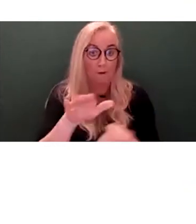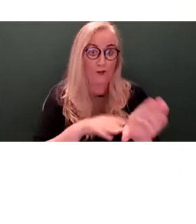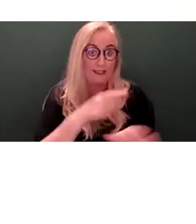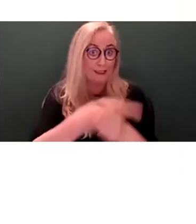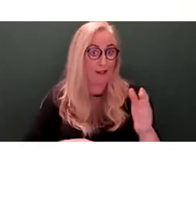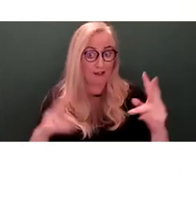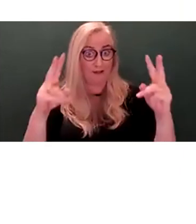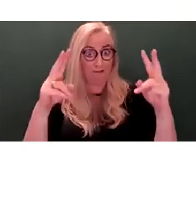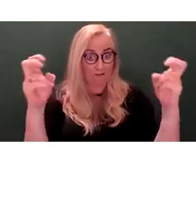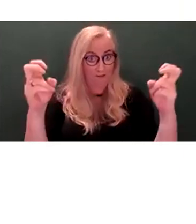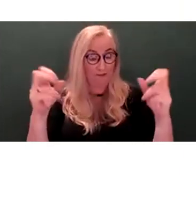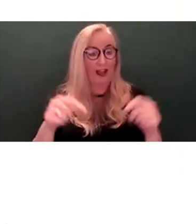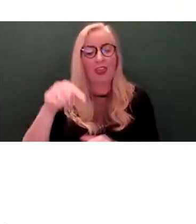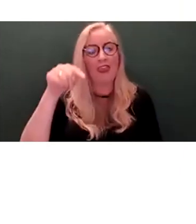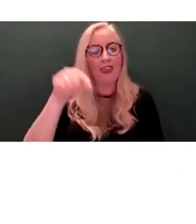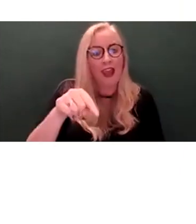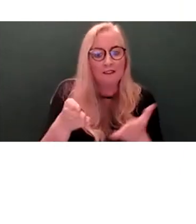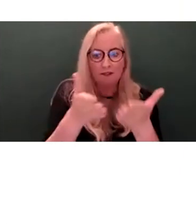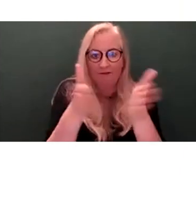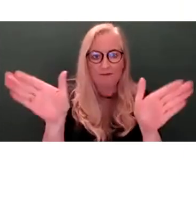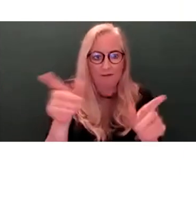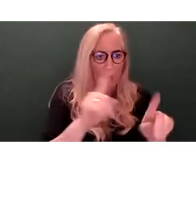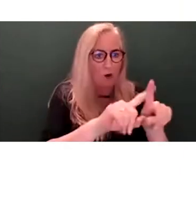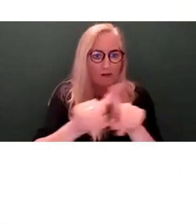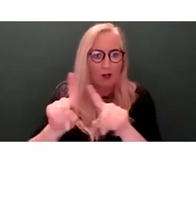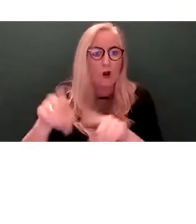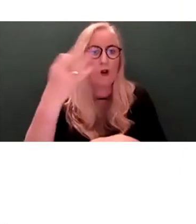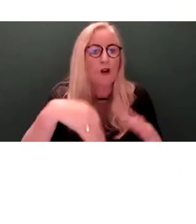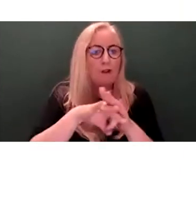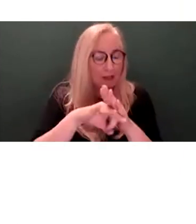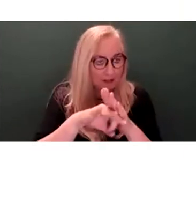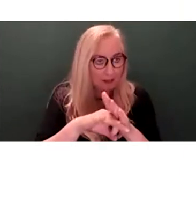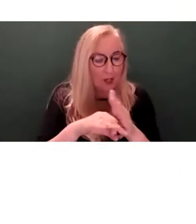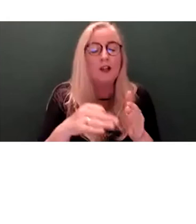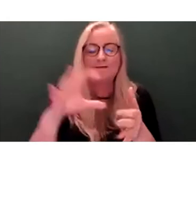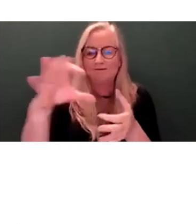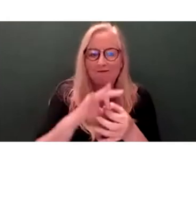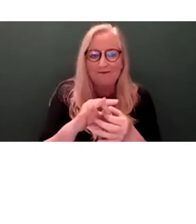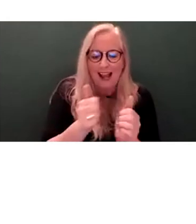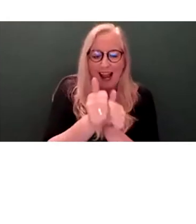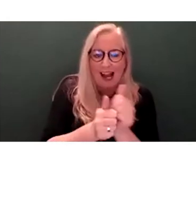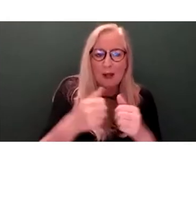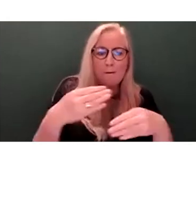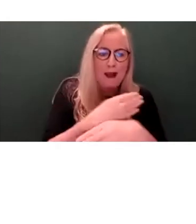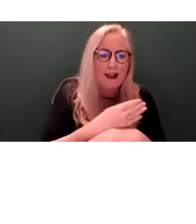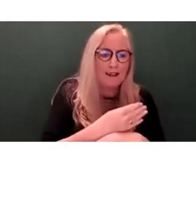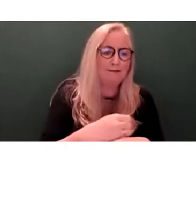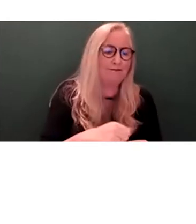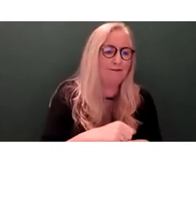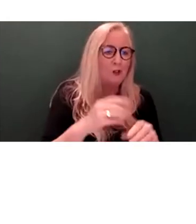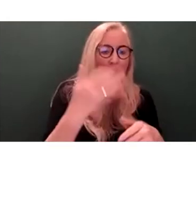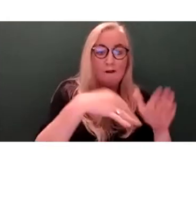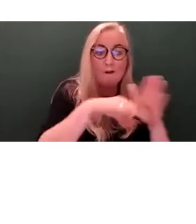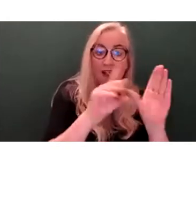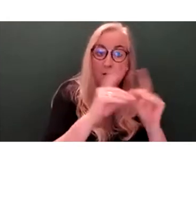Disabilities. This is a cross-government approach, bringing together actions by government departments and agencies to address